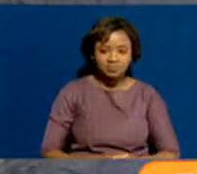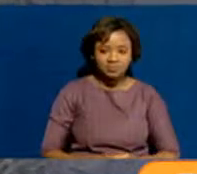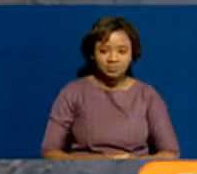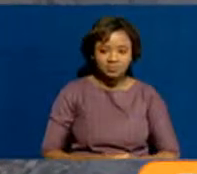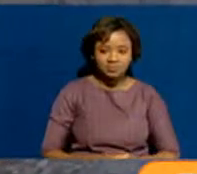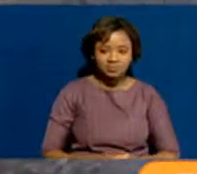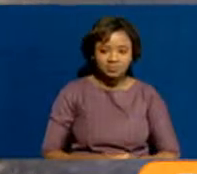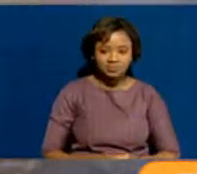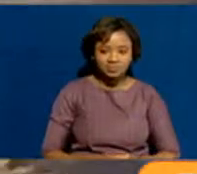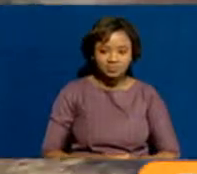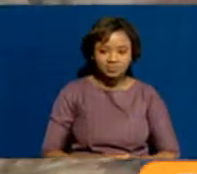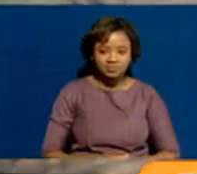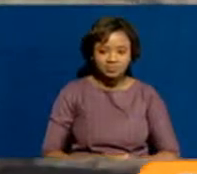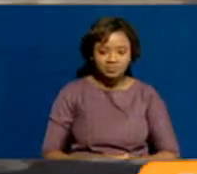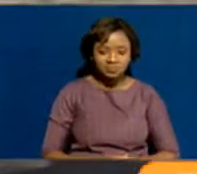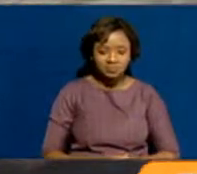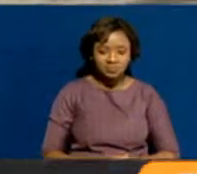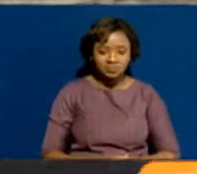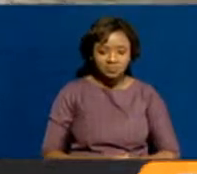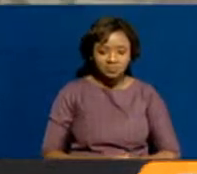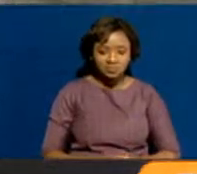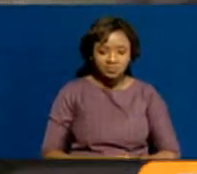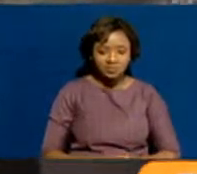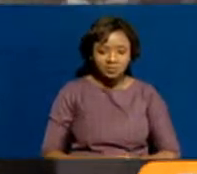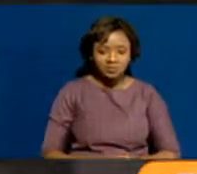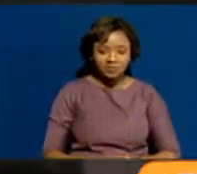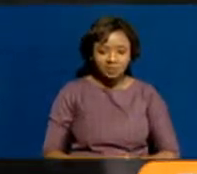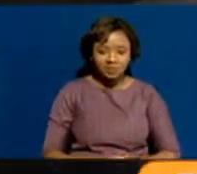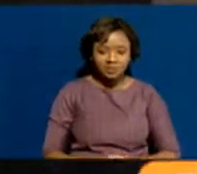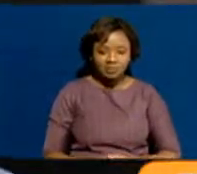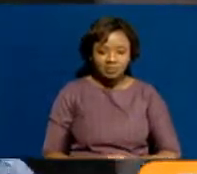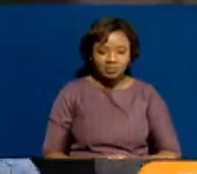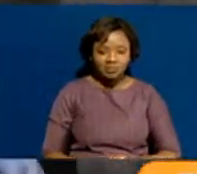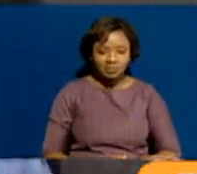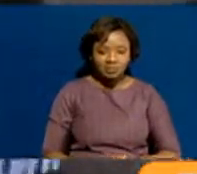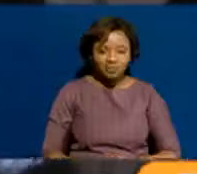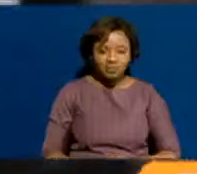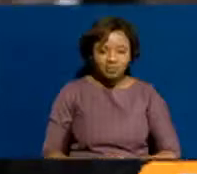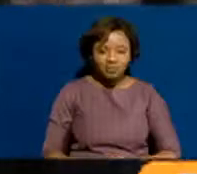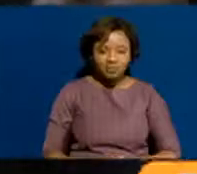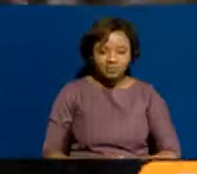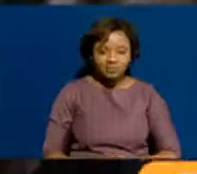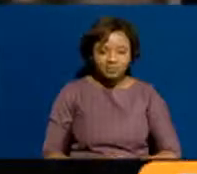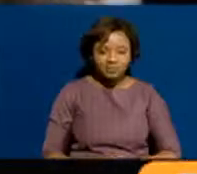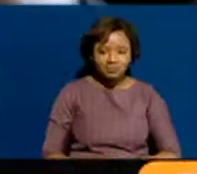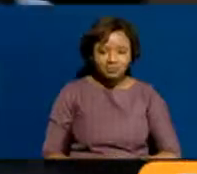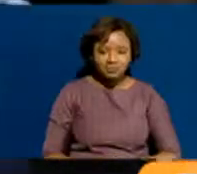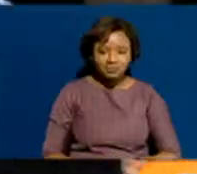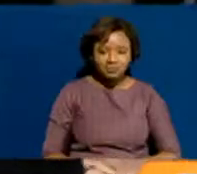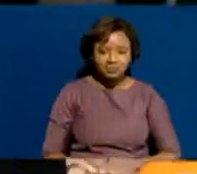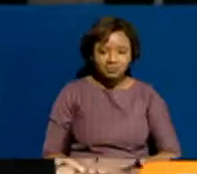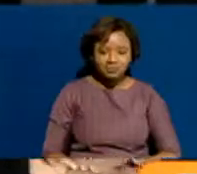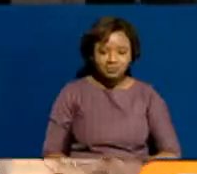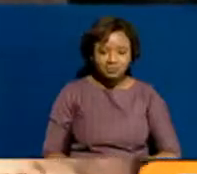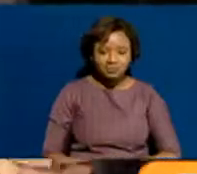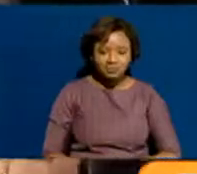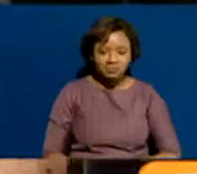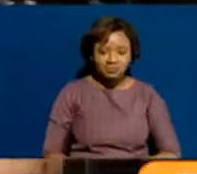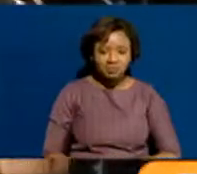here, you will lost me and you will lost the car and you will make a big problem for me. That's why we have to meet tomorrow morning inside